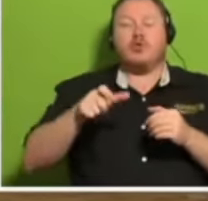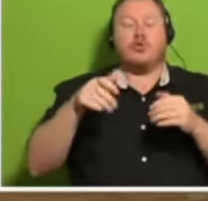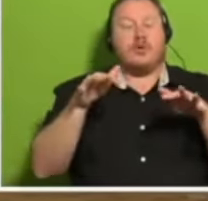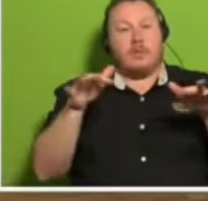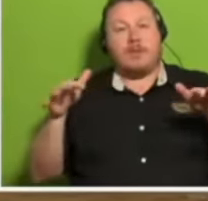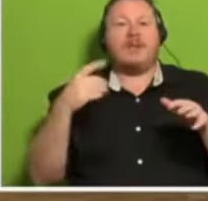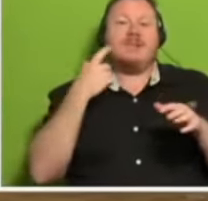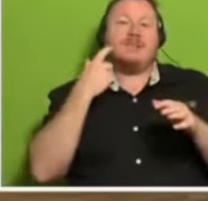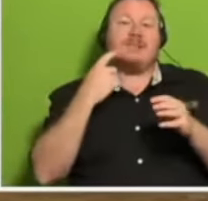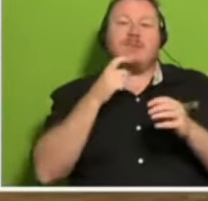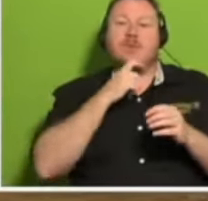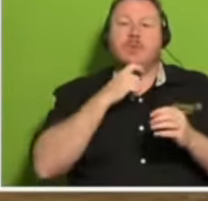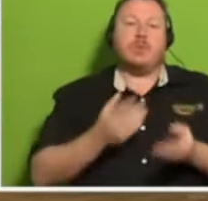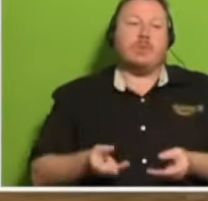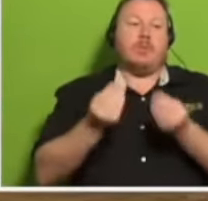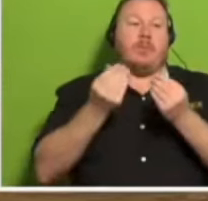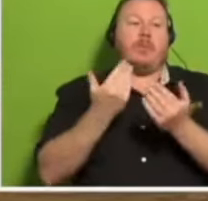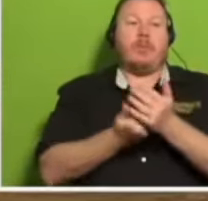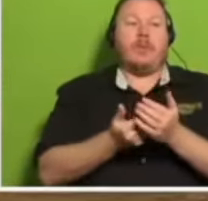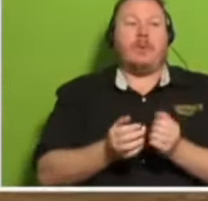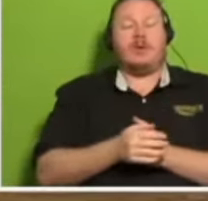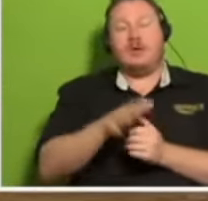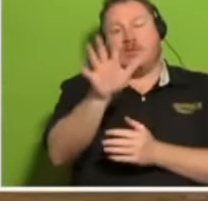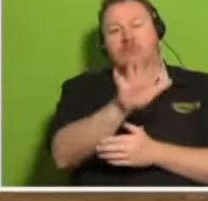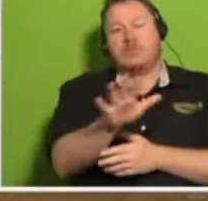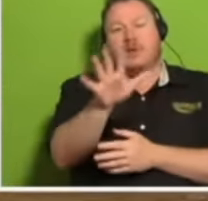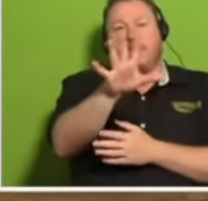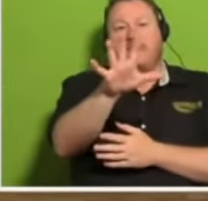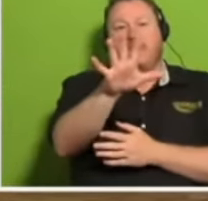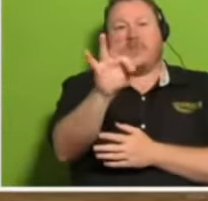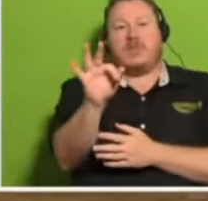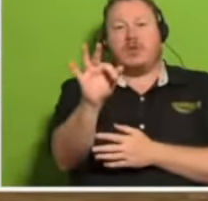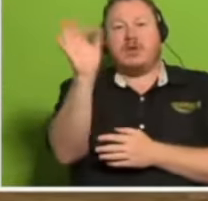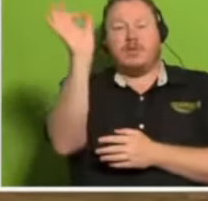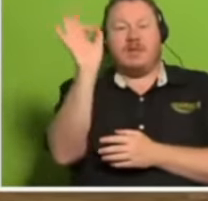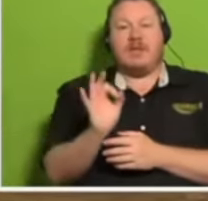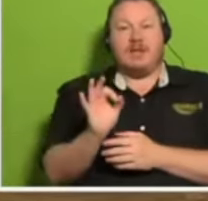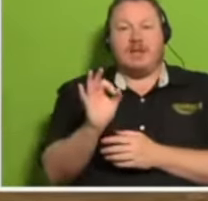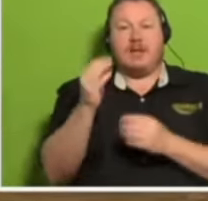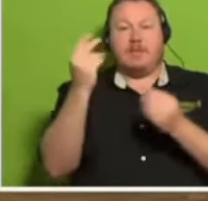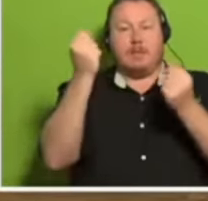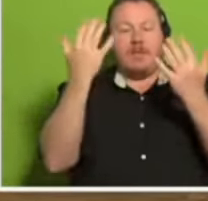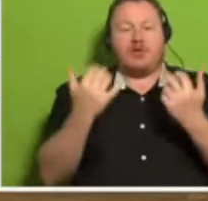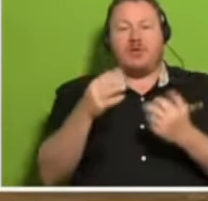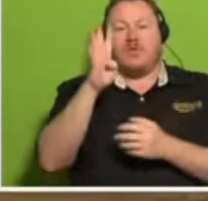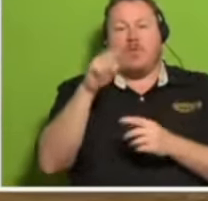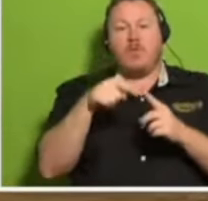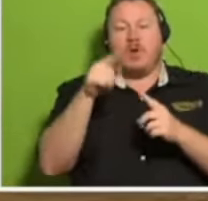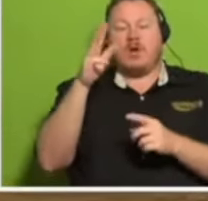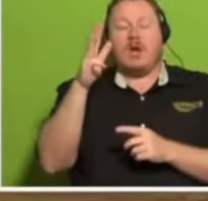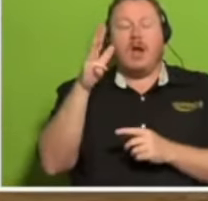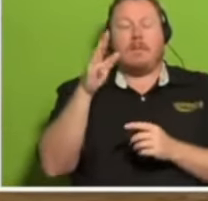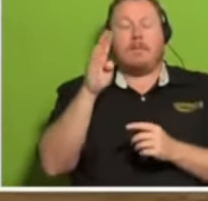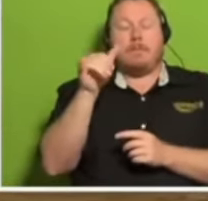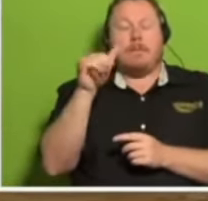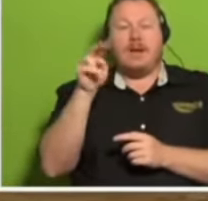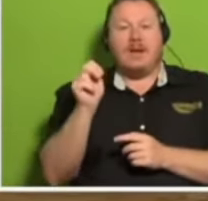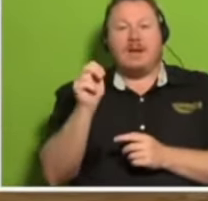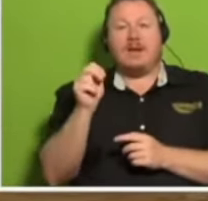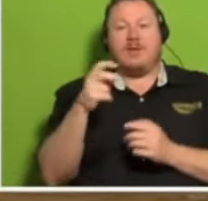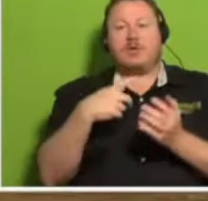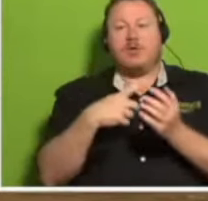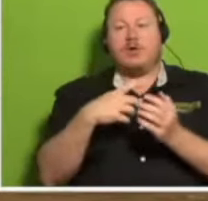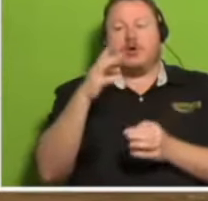regard. Approximately 53% of the budget, which equates to 4.9 billion over the MTF period,